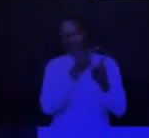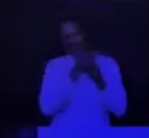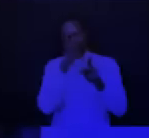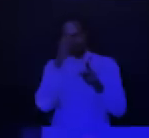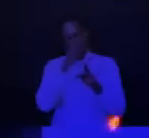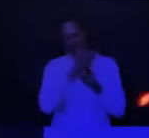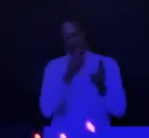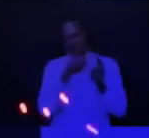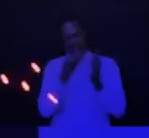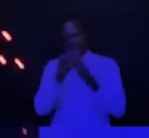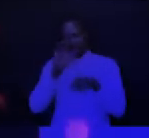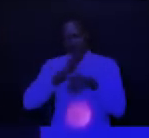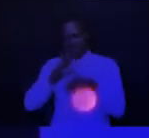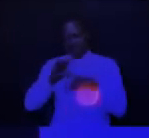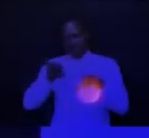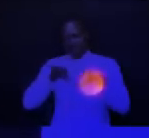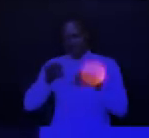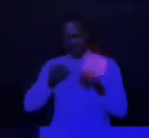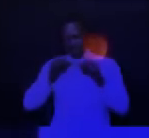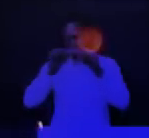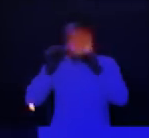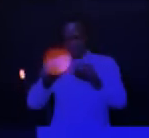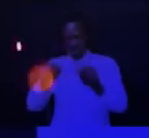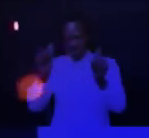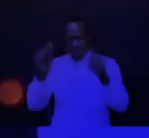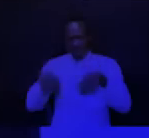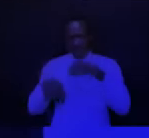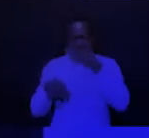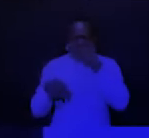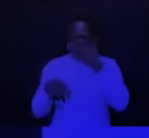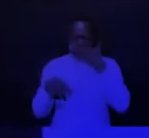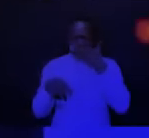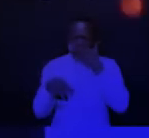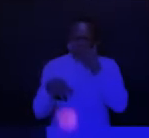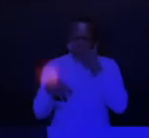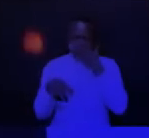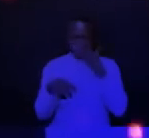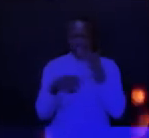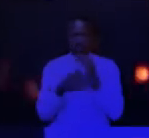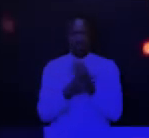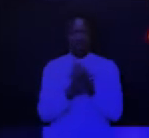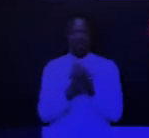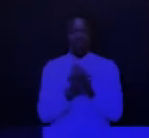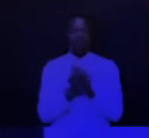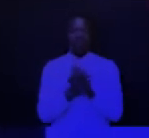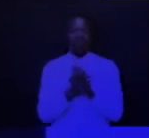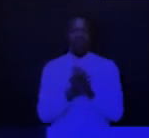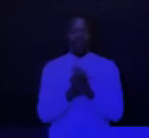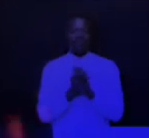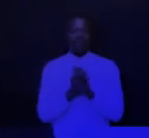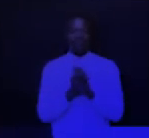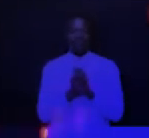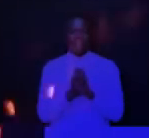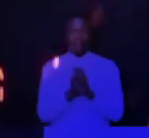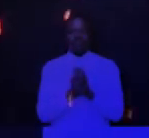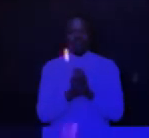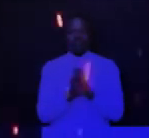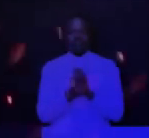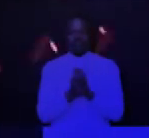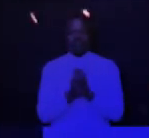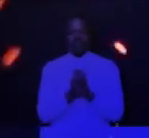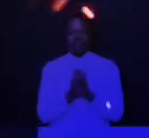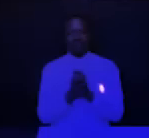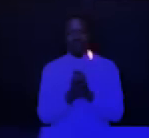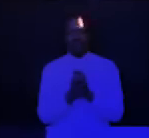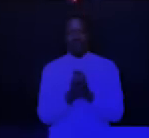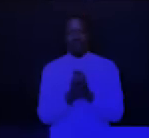you could do a sorry for you, or who said. One shall so for no any adjunct to phone into Obibiara, a gane, a conning